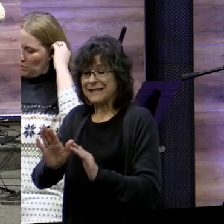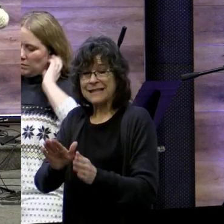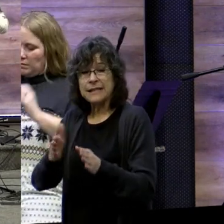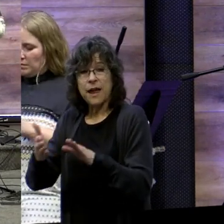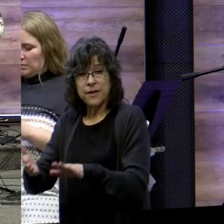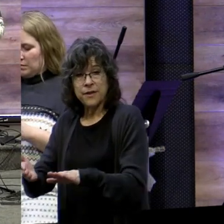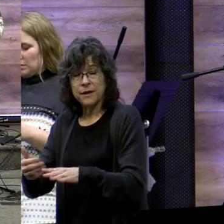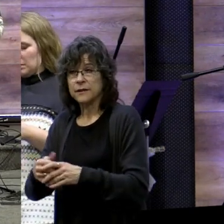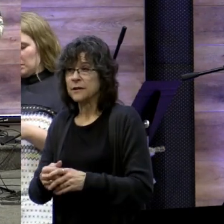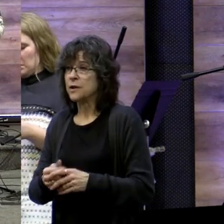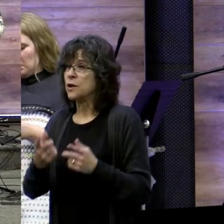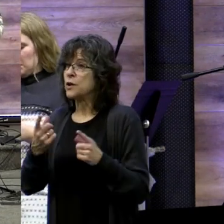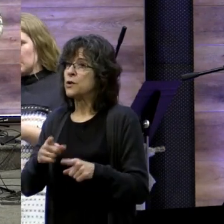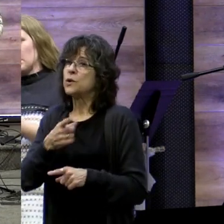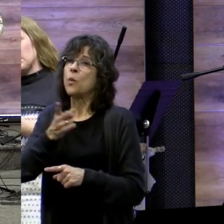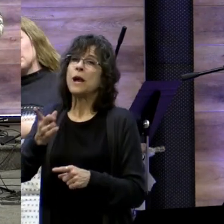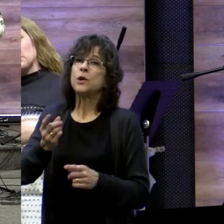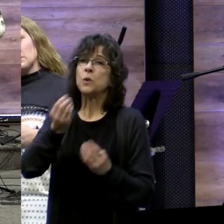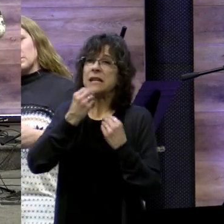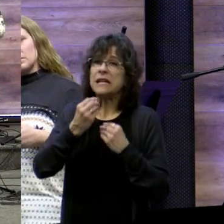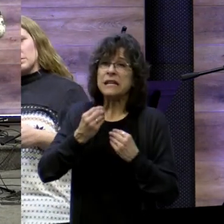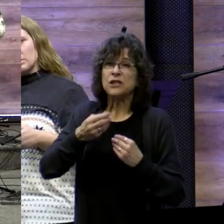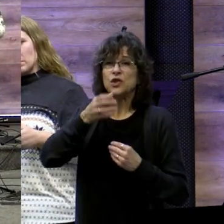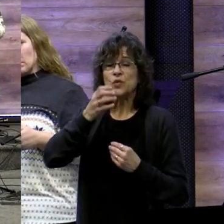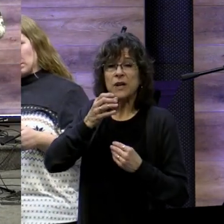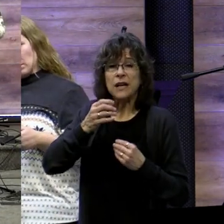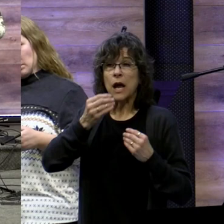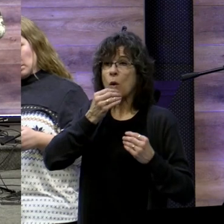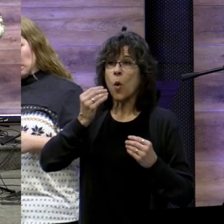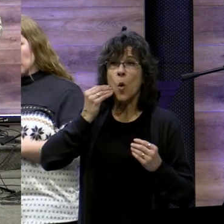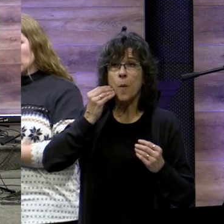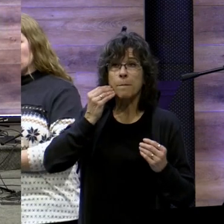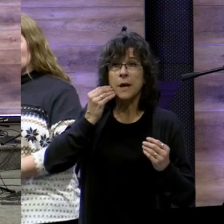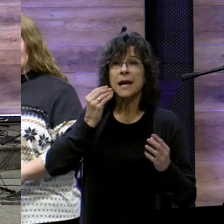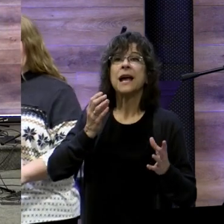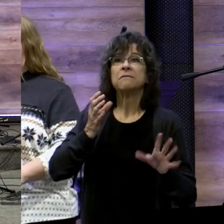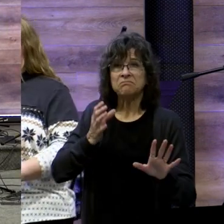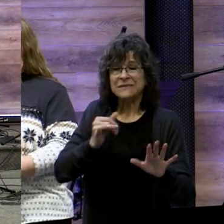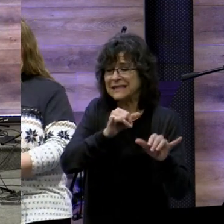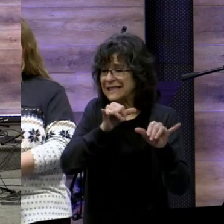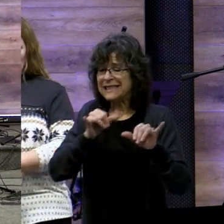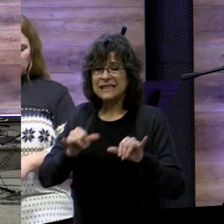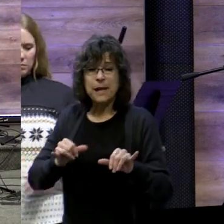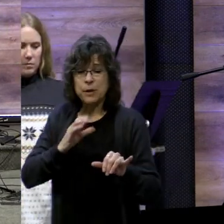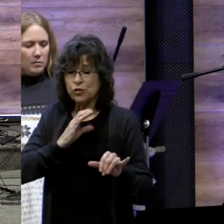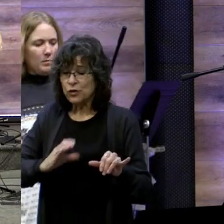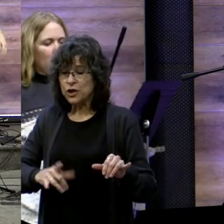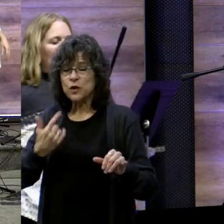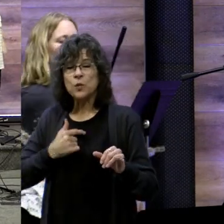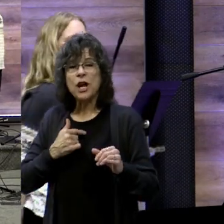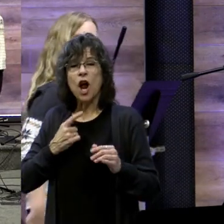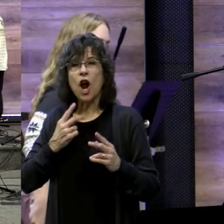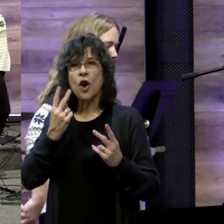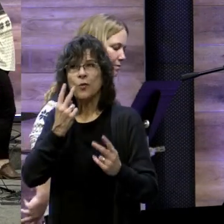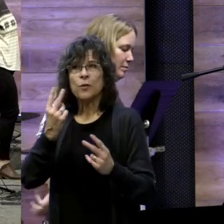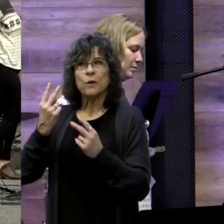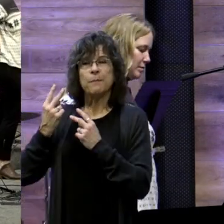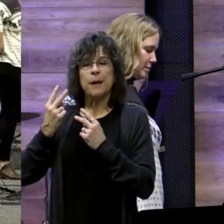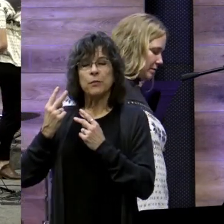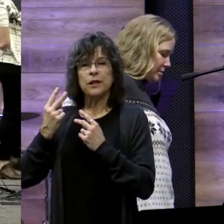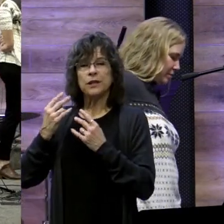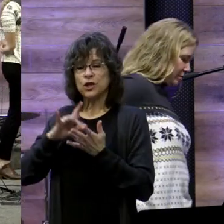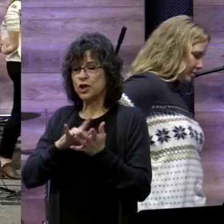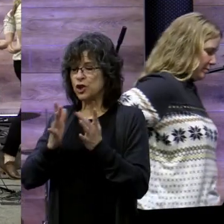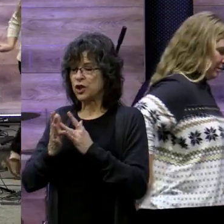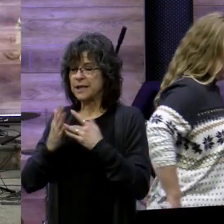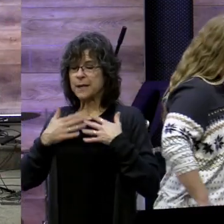eat and drink in order to sustain our physical lives, so as Christians, we are invited to remember Jesus' body broken